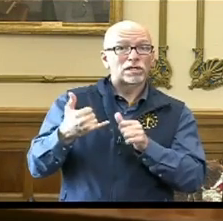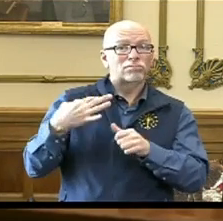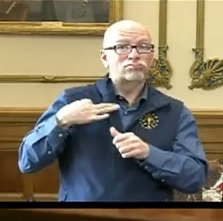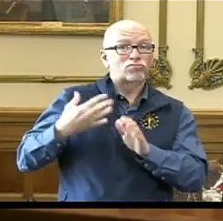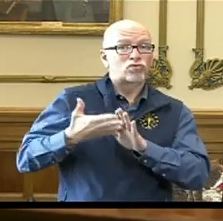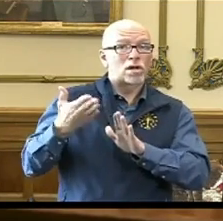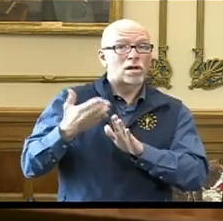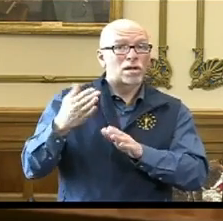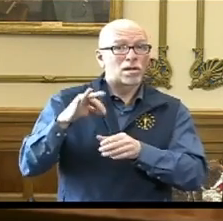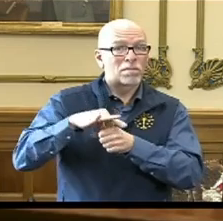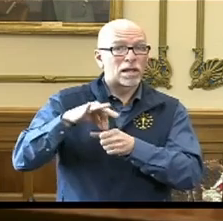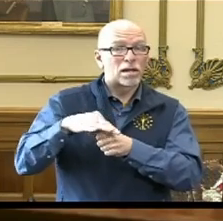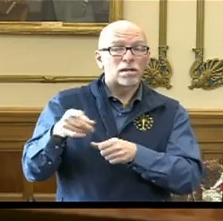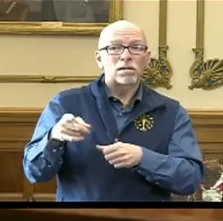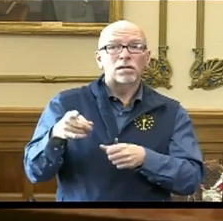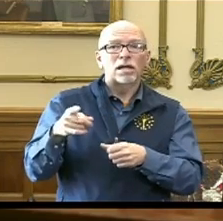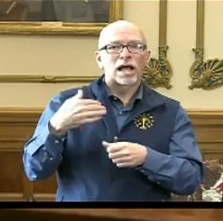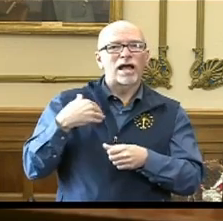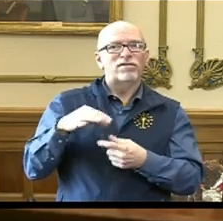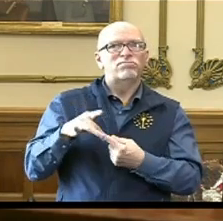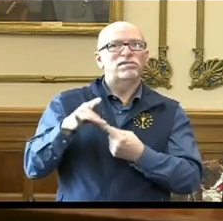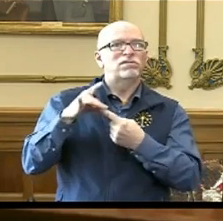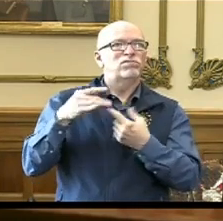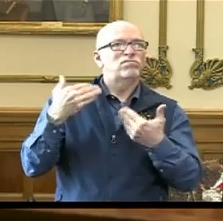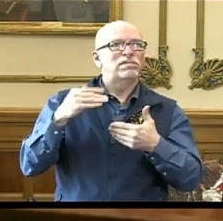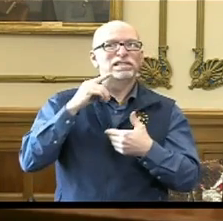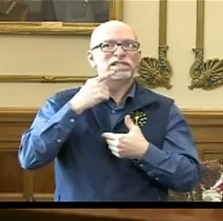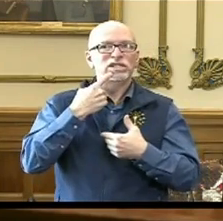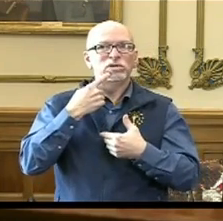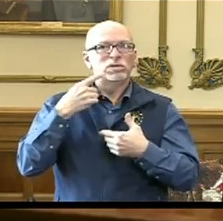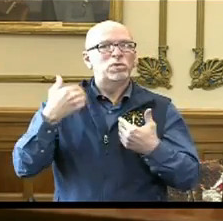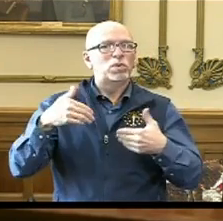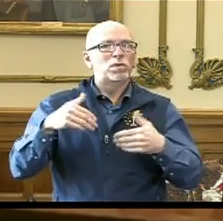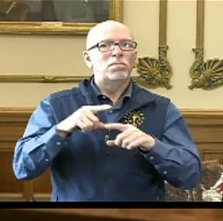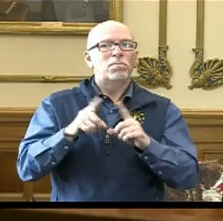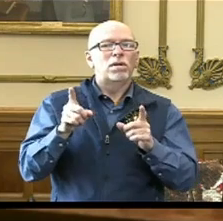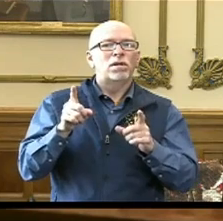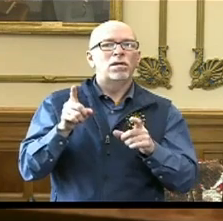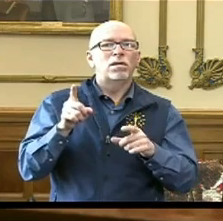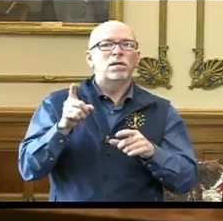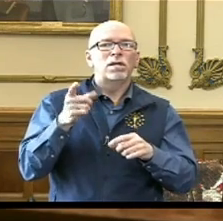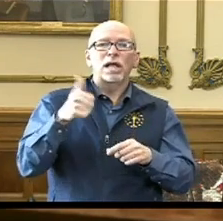special kind of seriousness to it. But